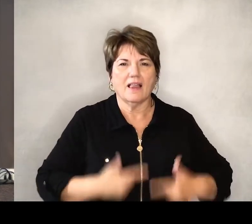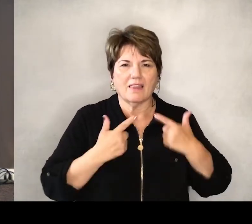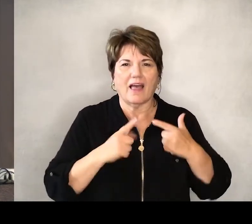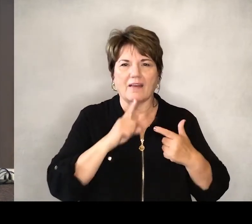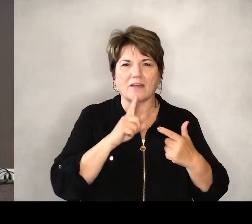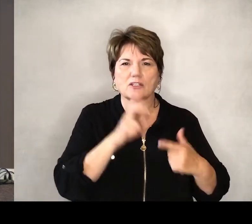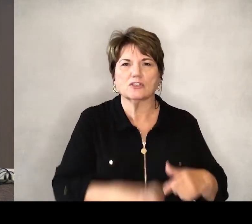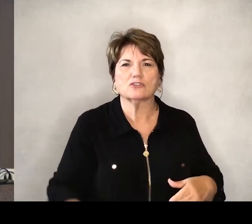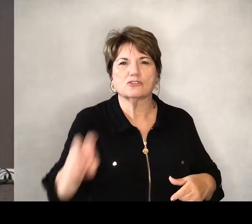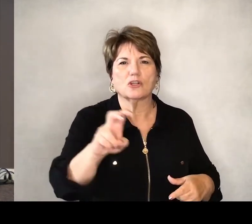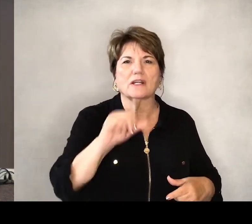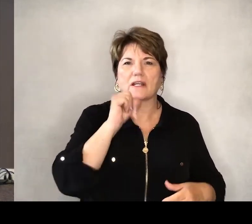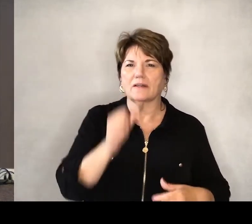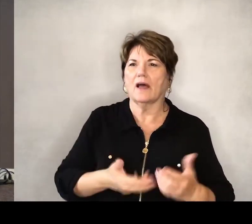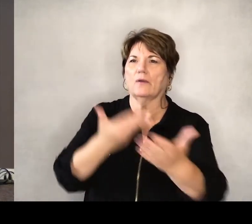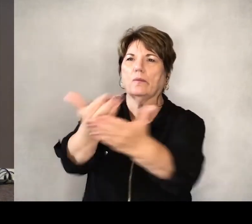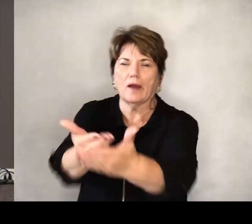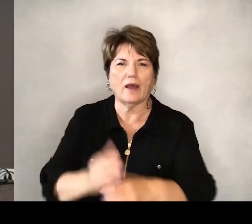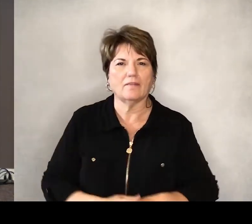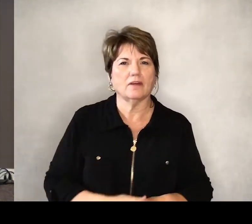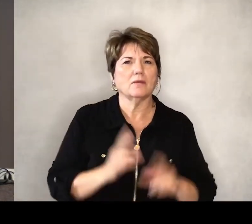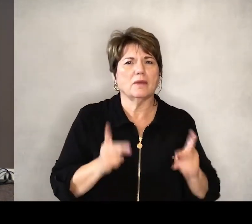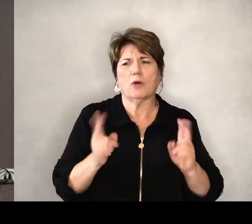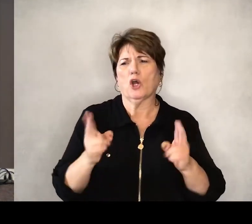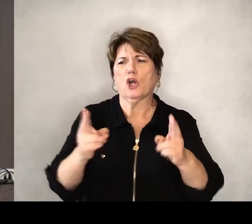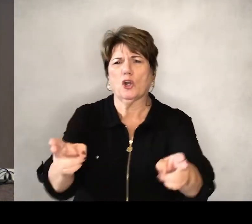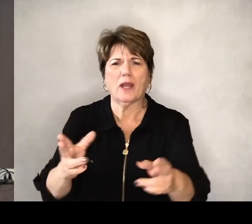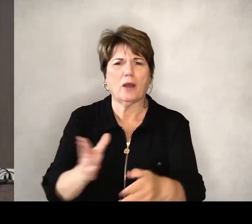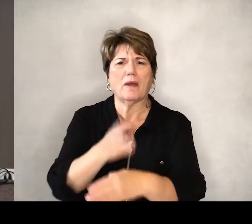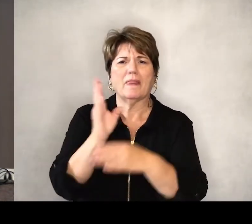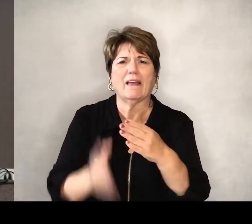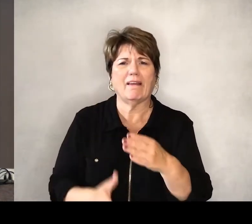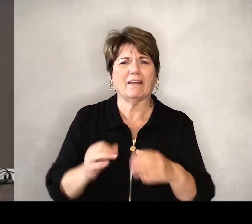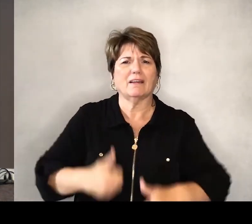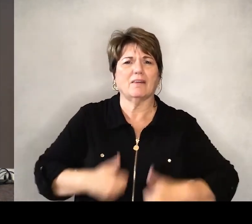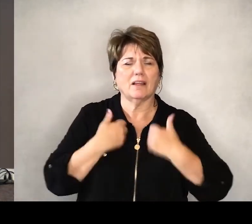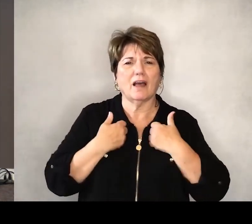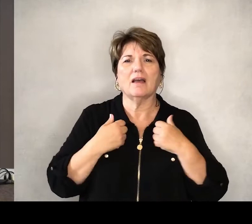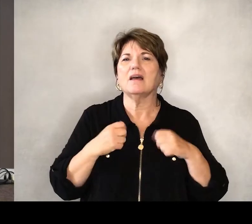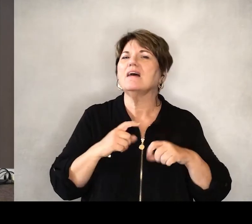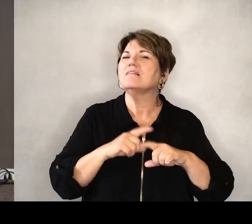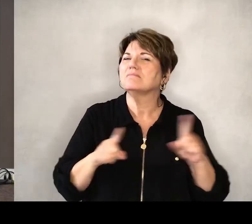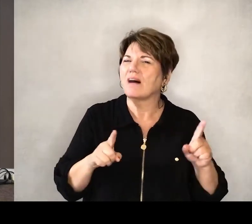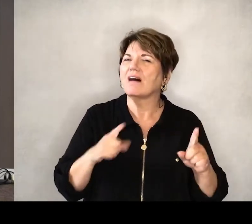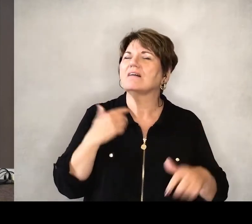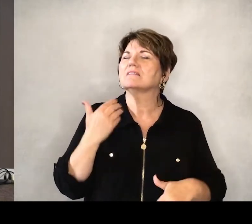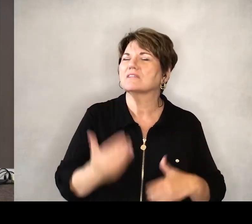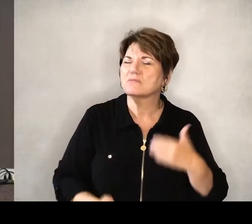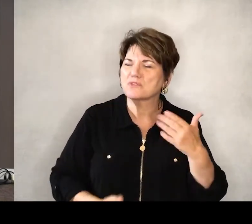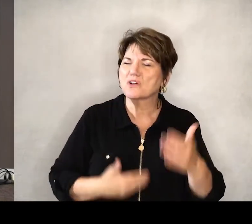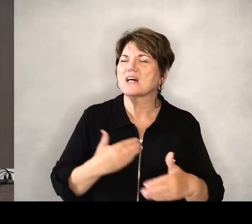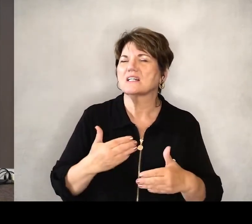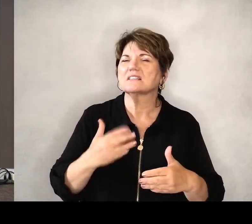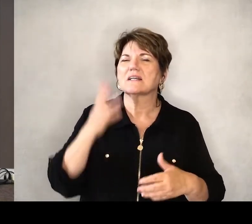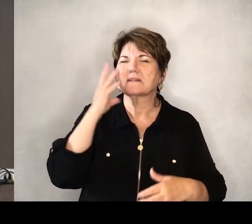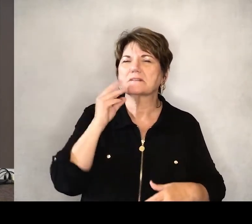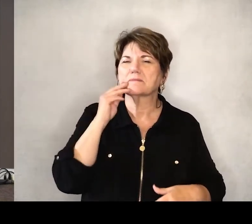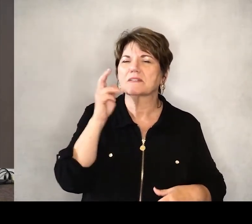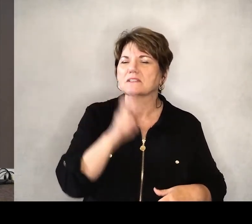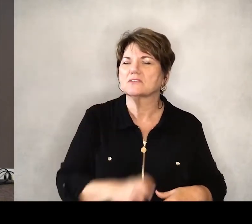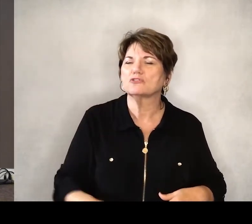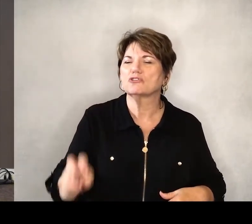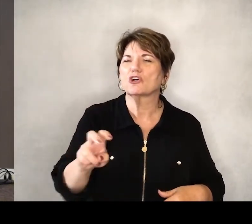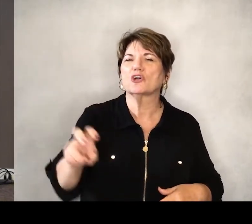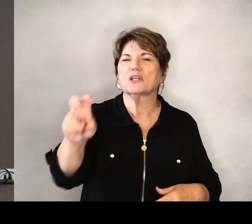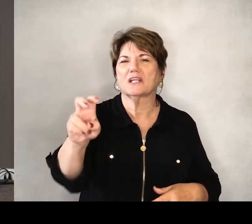a destination. Everybody seems to be in such a hurry to get to the end of life. But it's really not about the end of life. It's about the journey that we